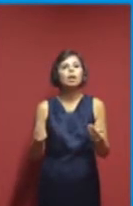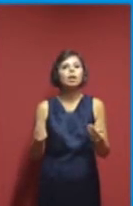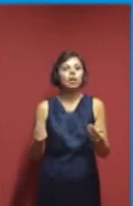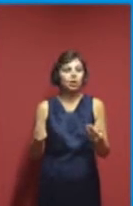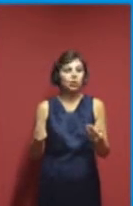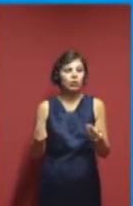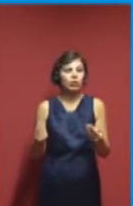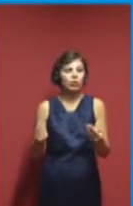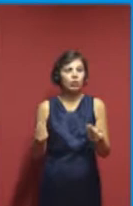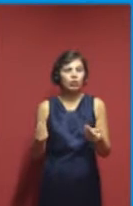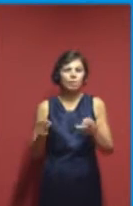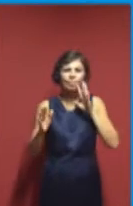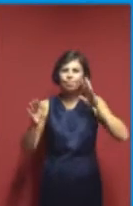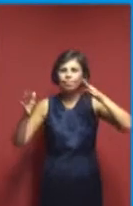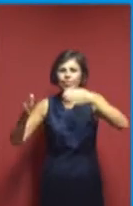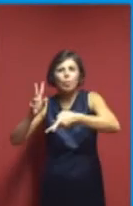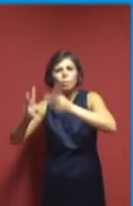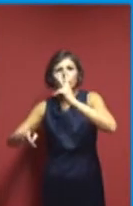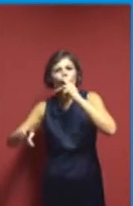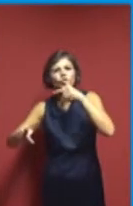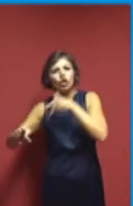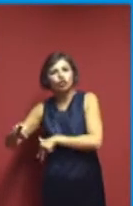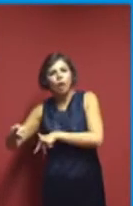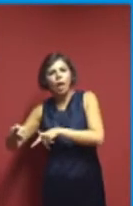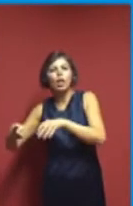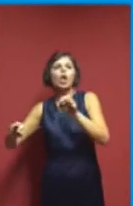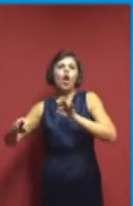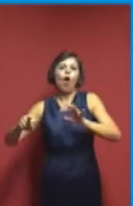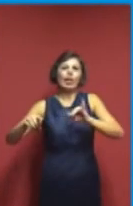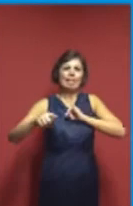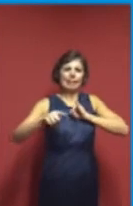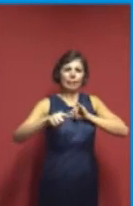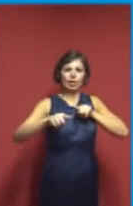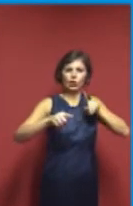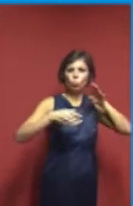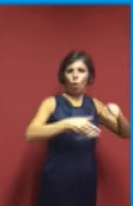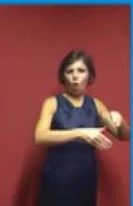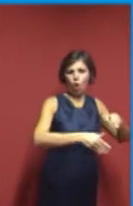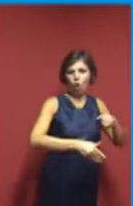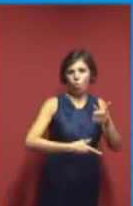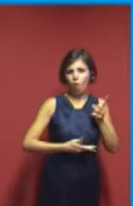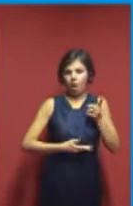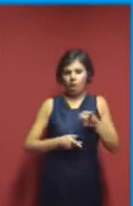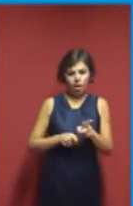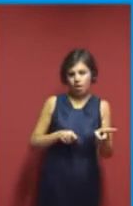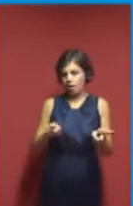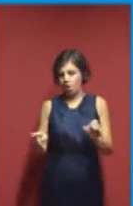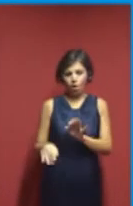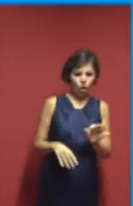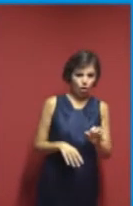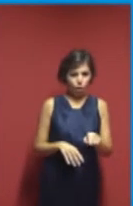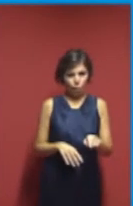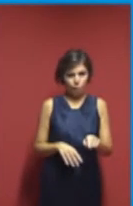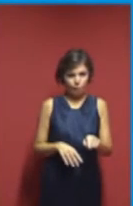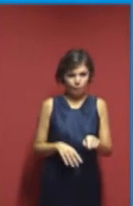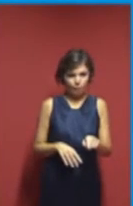technology as we use it in kind of old pencil and paper ways, or in the more internet-worked